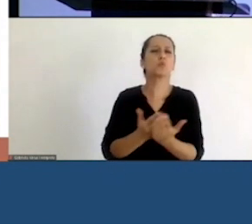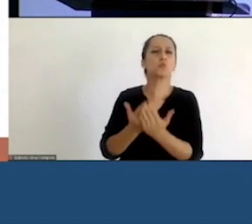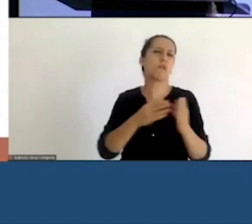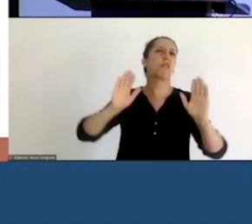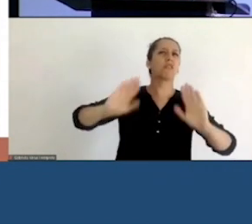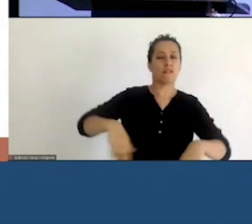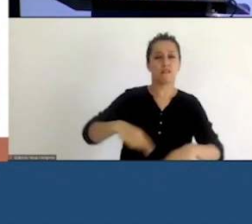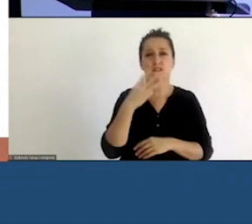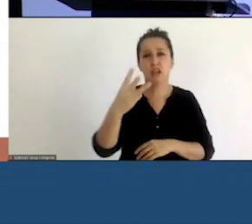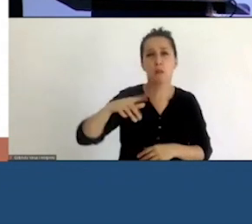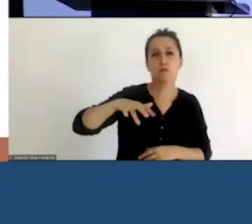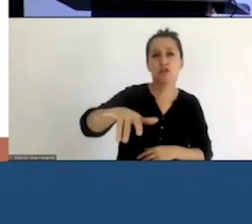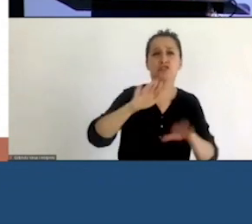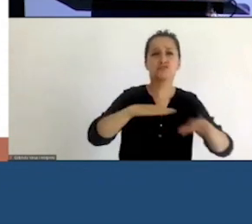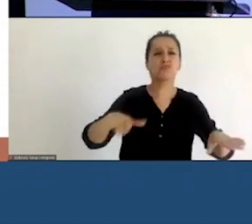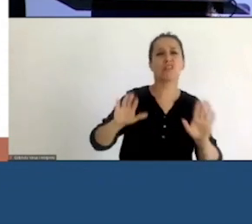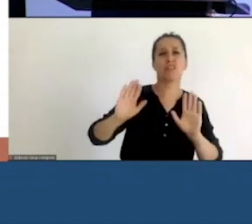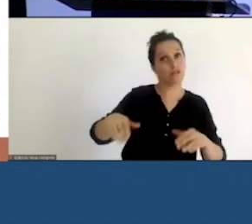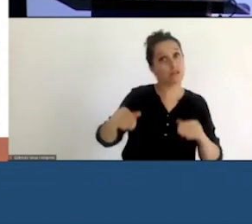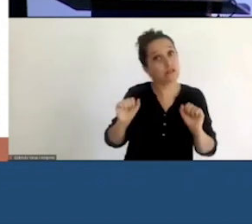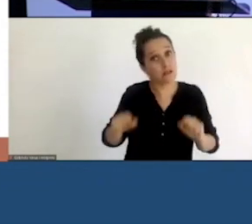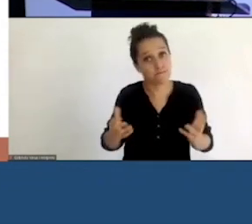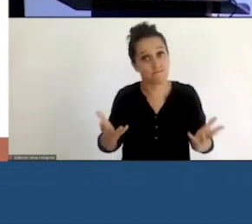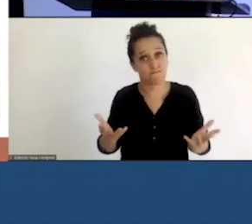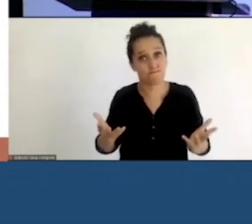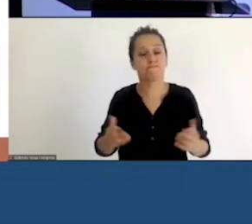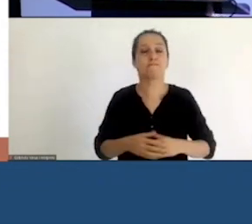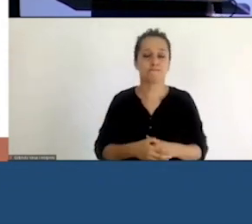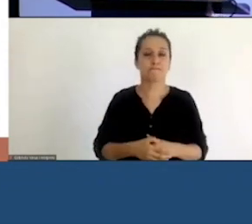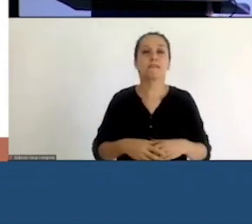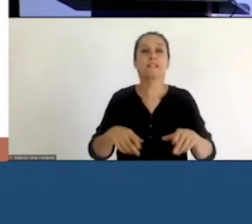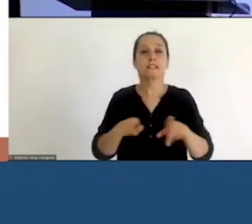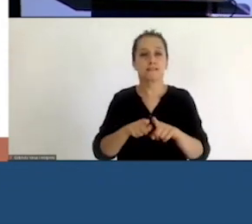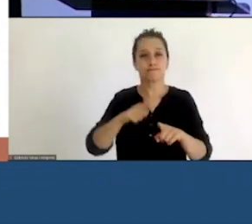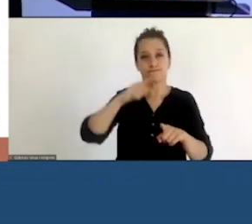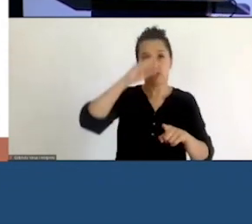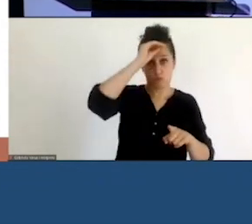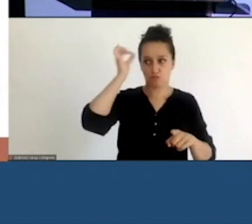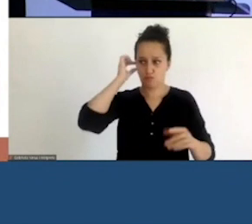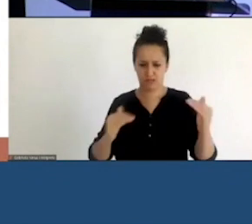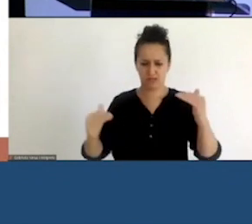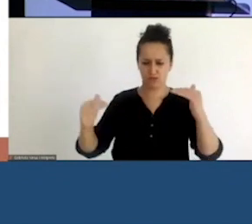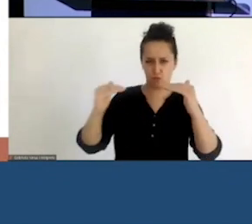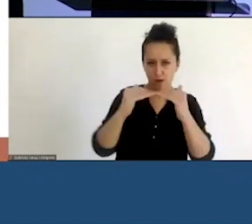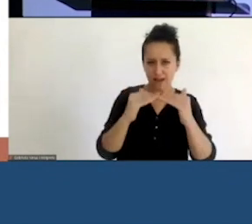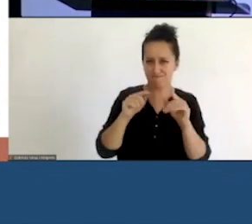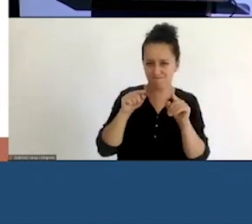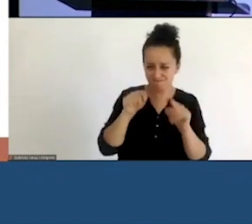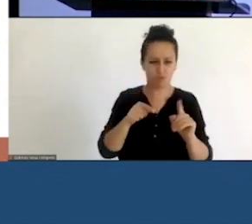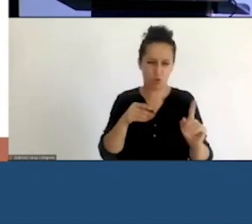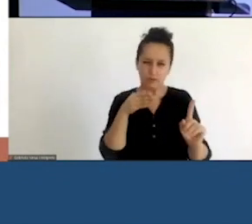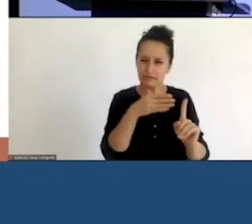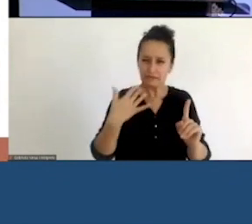children missed out, or 23 million children could not return. Sorry, 3.1 million run a